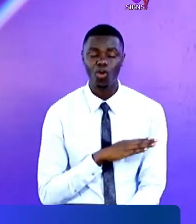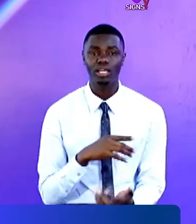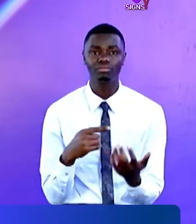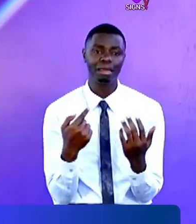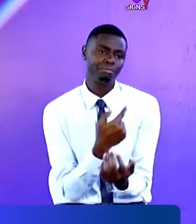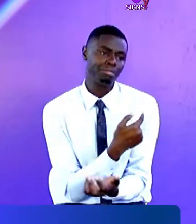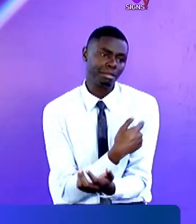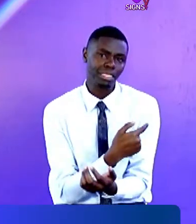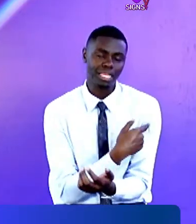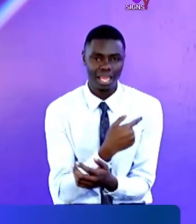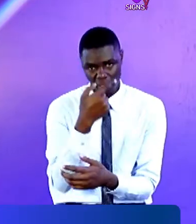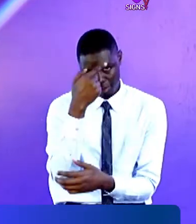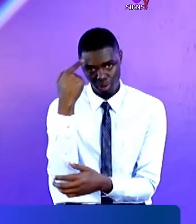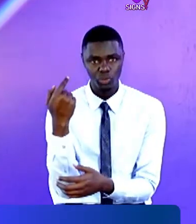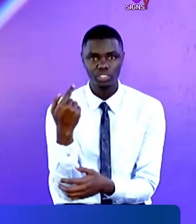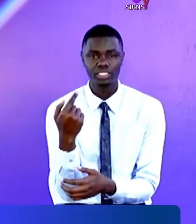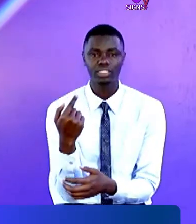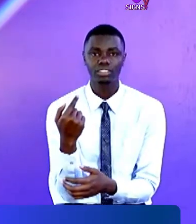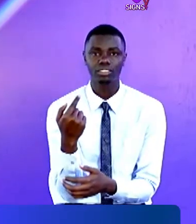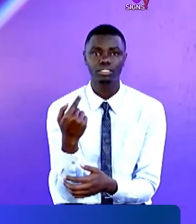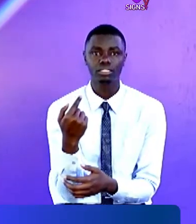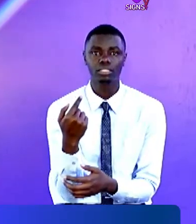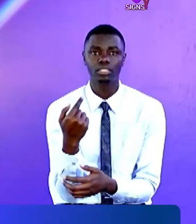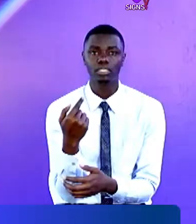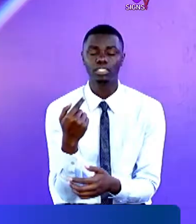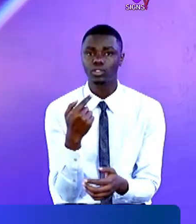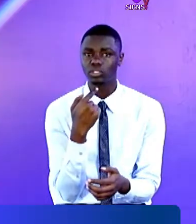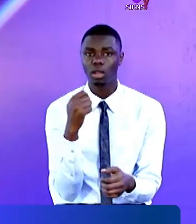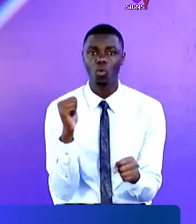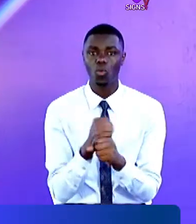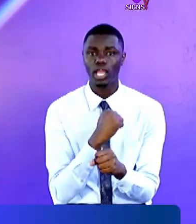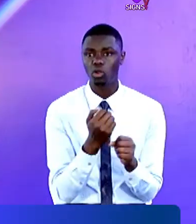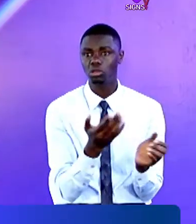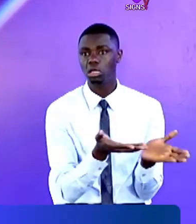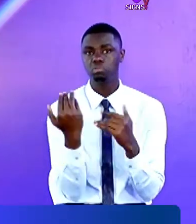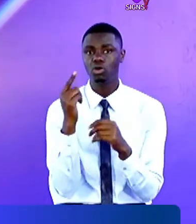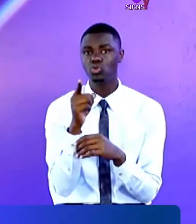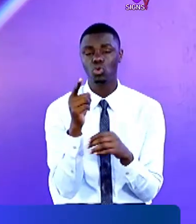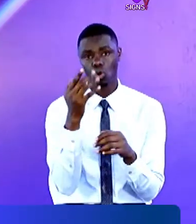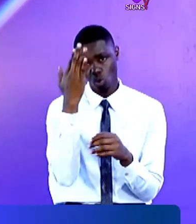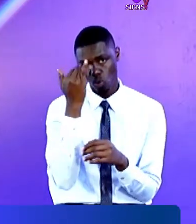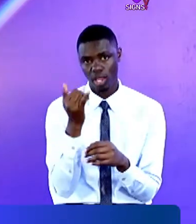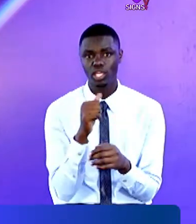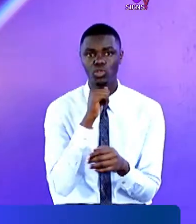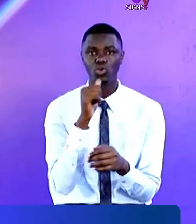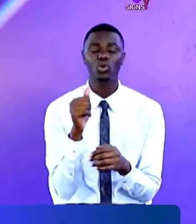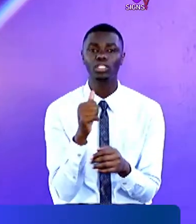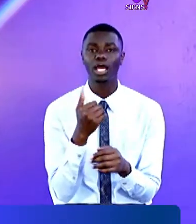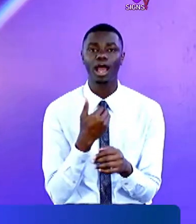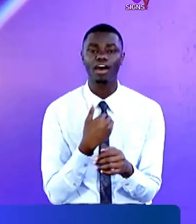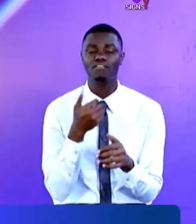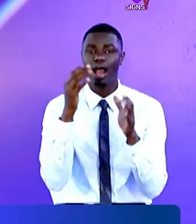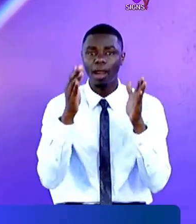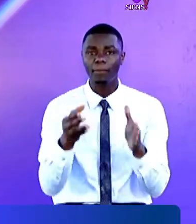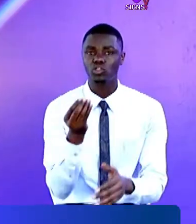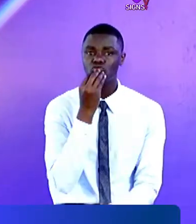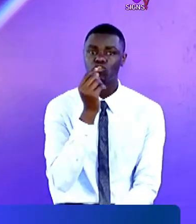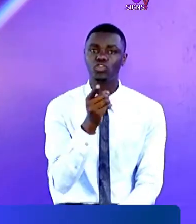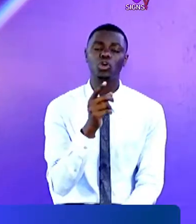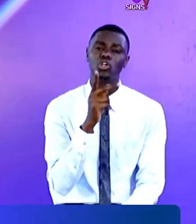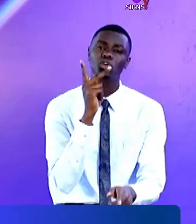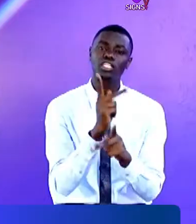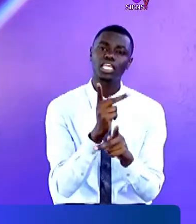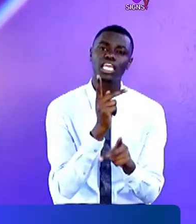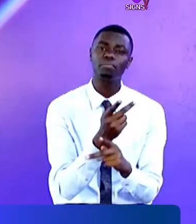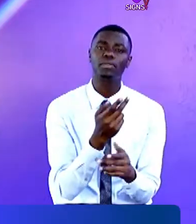treated, and because I had no one I was living with, they told me, we cannot discharge you because you have no one to feed you at home. So they kept me in a bed, not